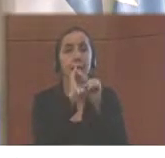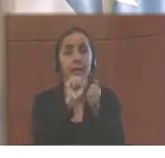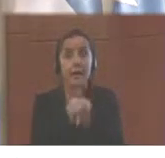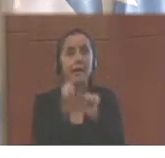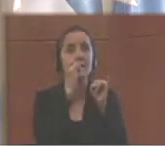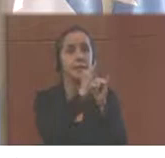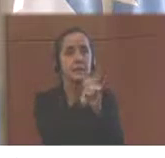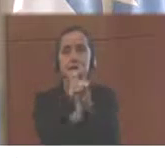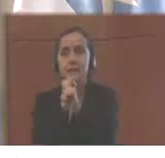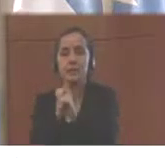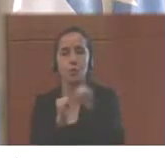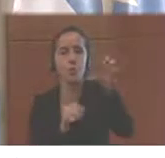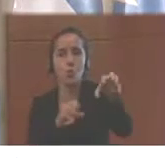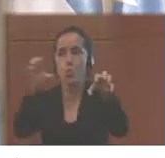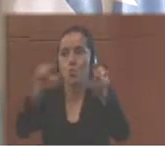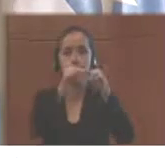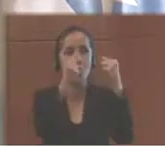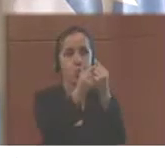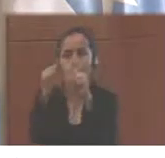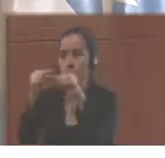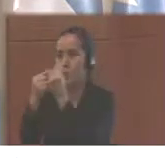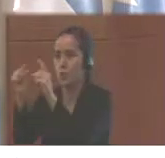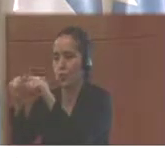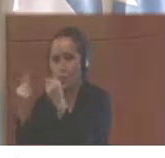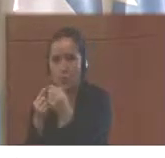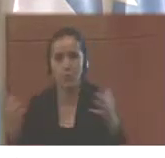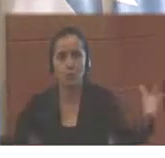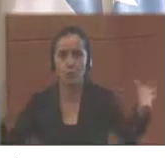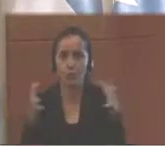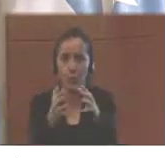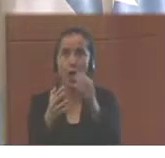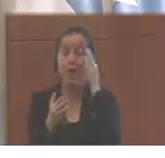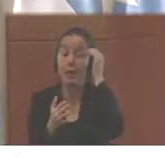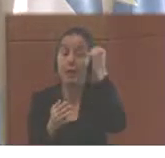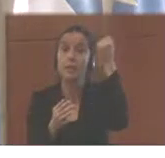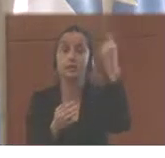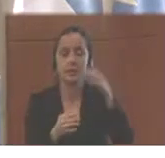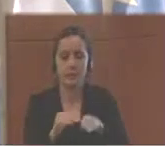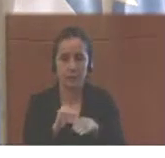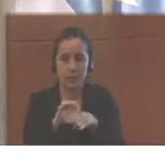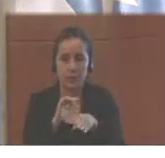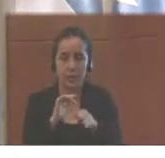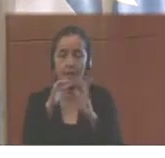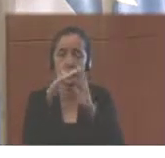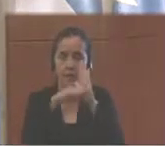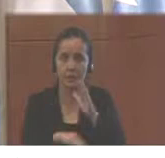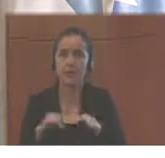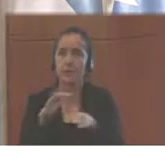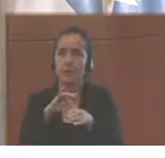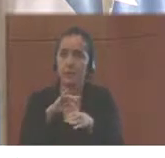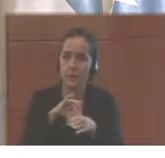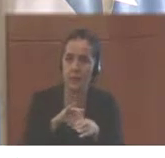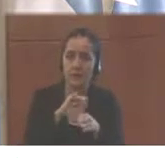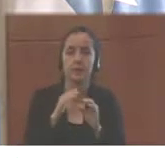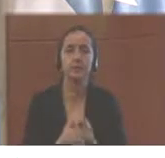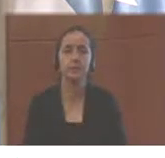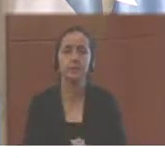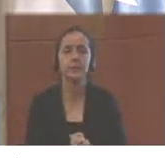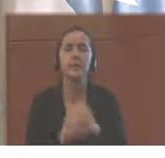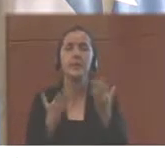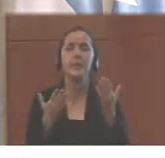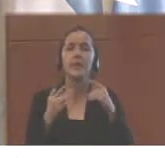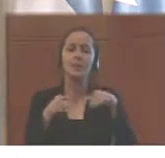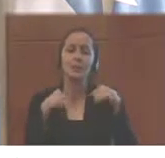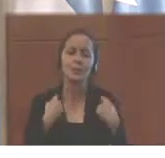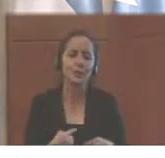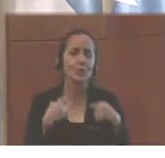interinstitutional focus and intersectorial for approaching the risk reduction. We've also promoted